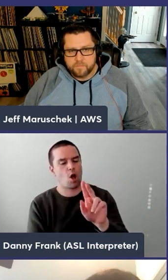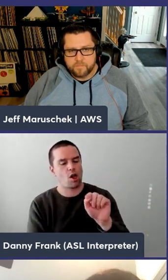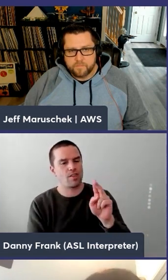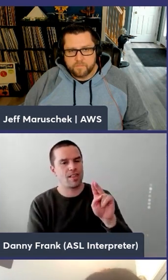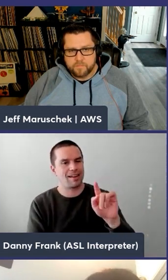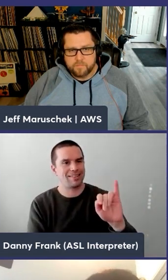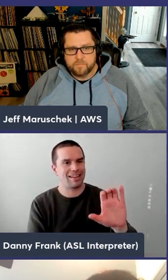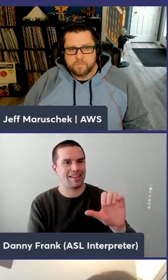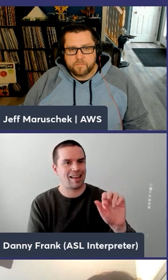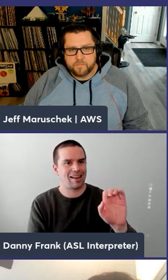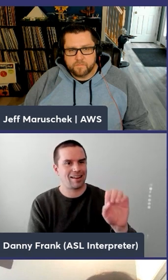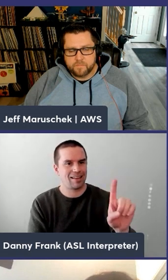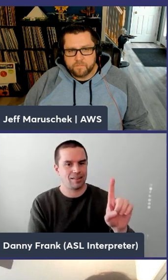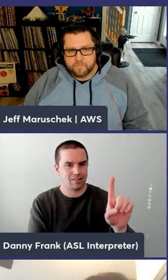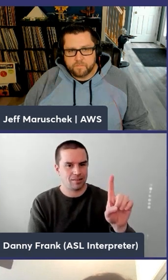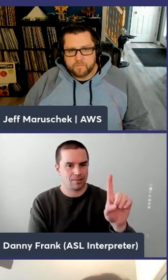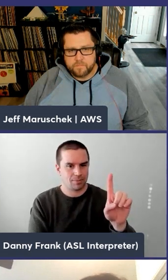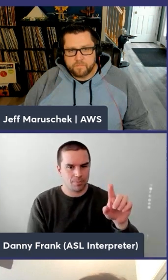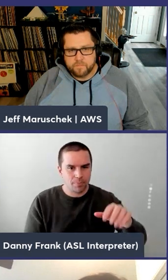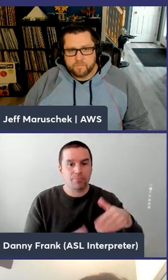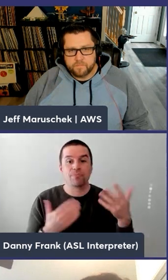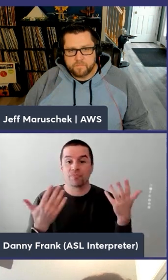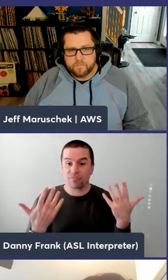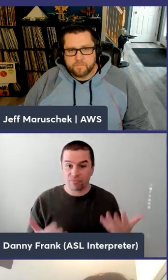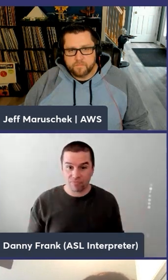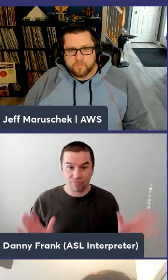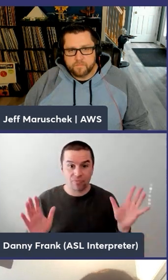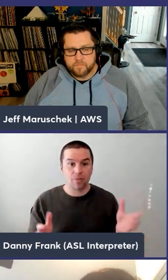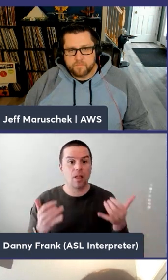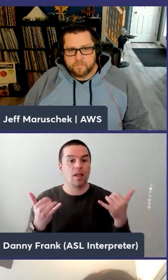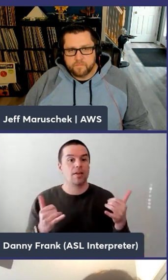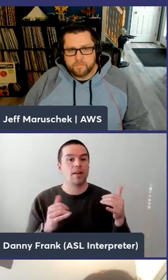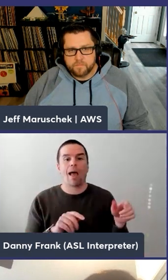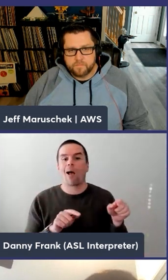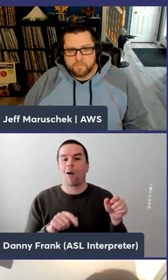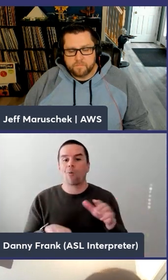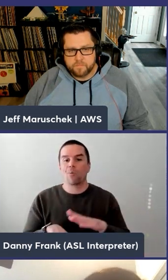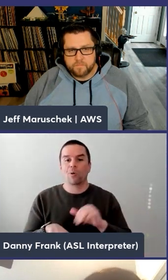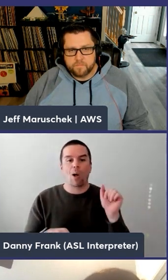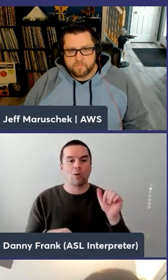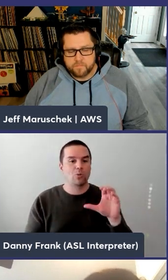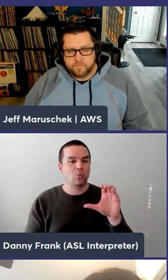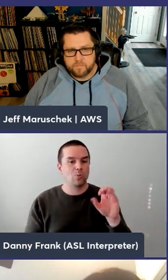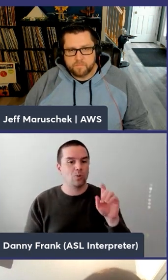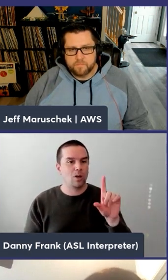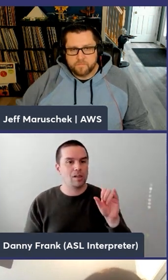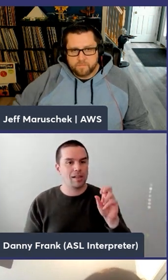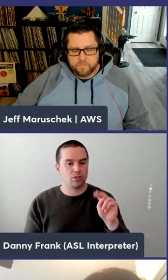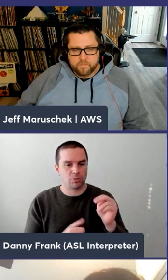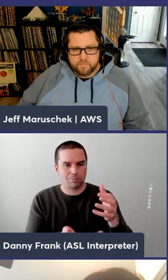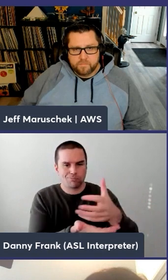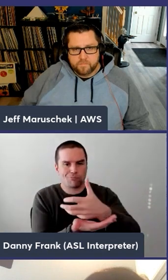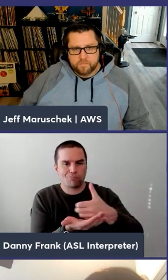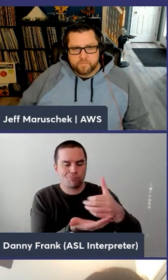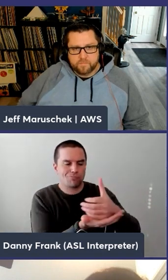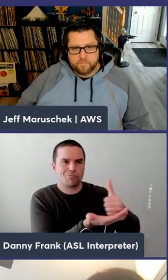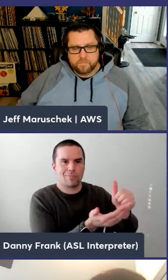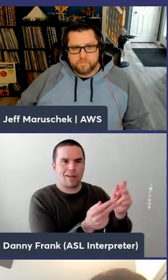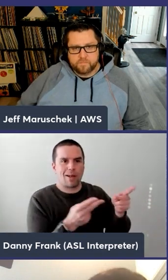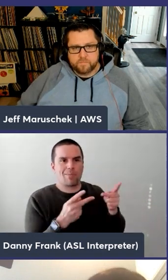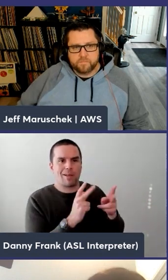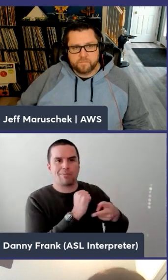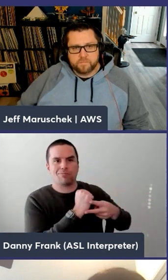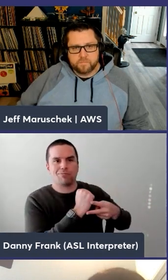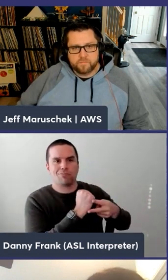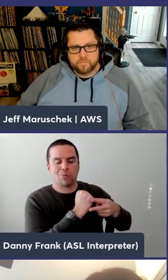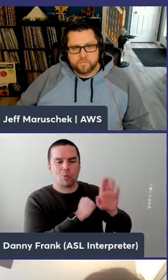collections. Collection is, just think of it as, it's a collection of indices where you're storing your information so that you can query